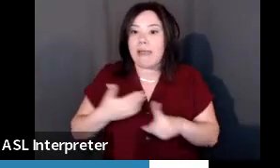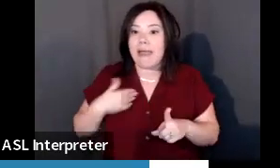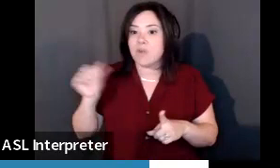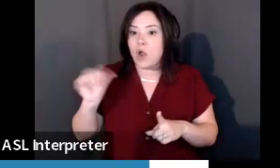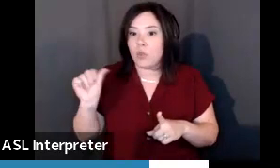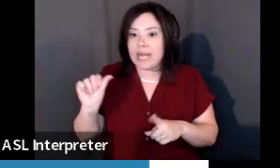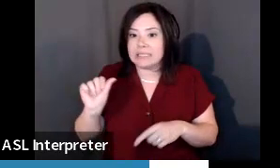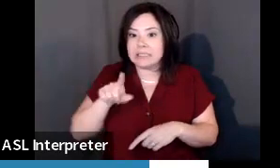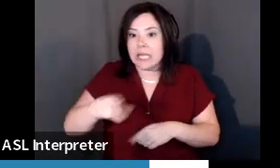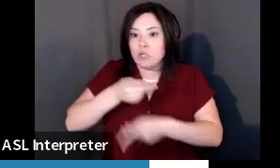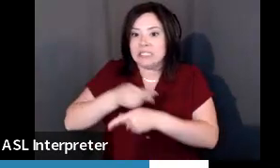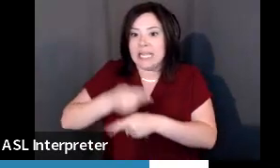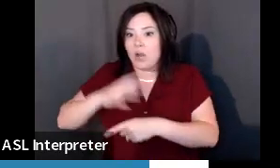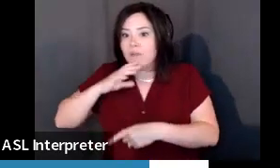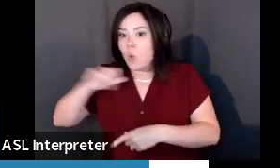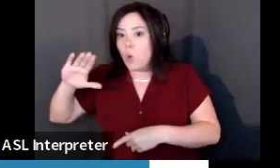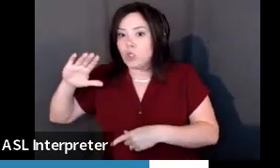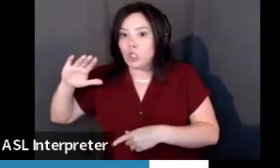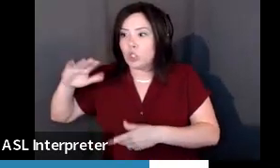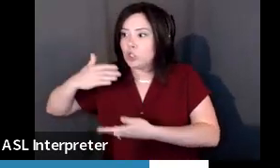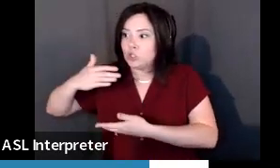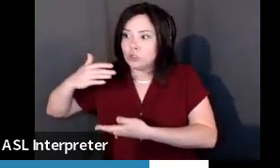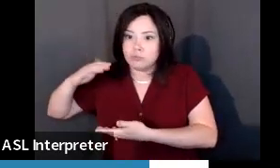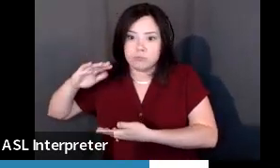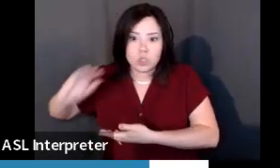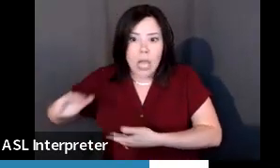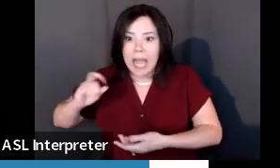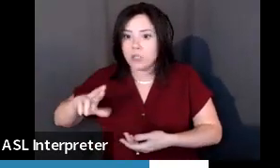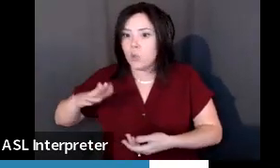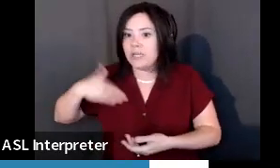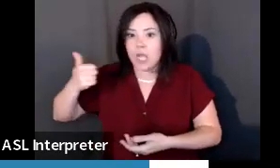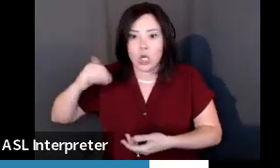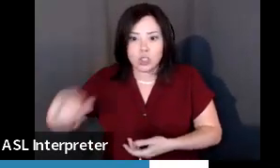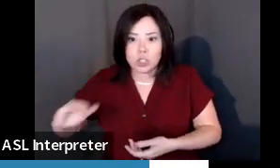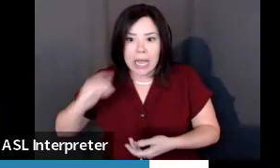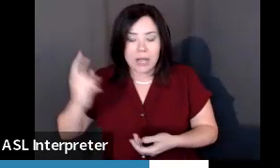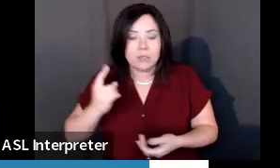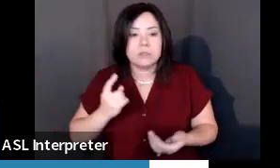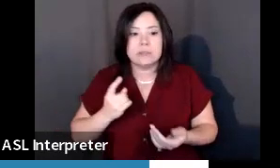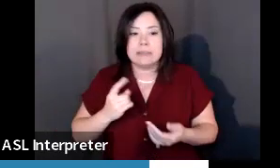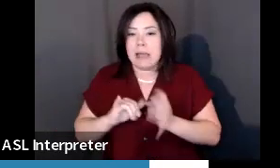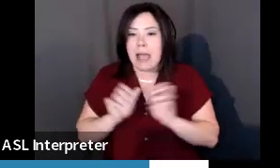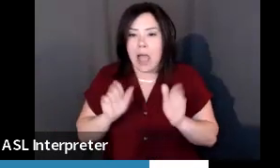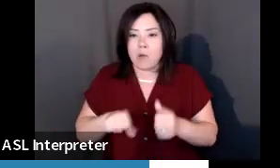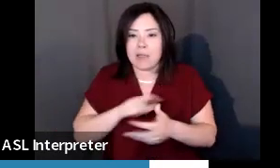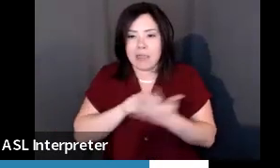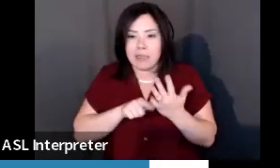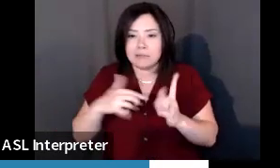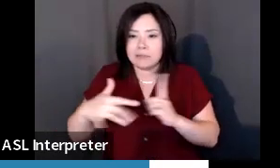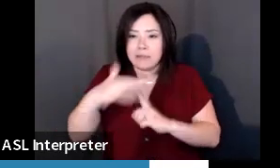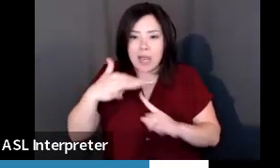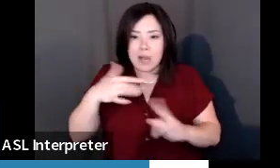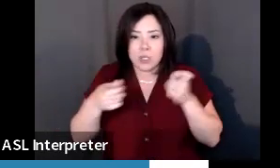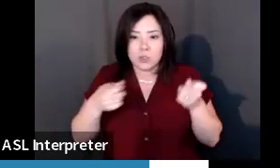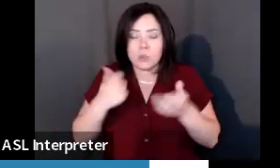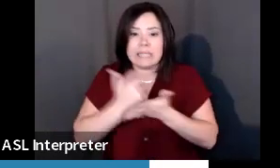and you're caring for an older child or a younger child even, what are some ways that these environmental controls can help